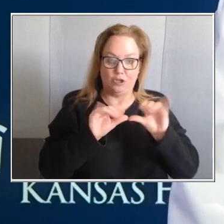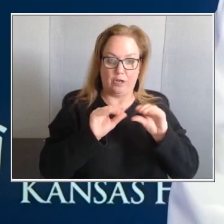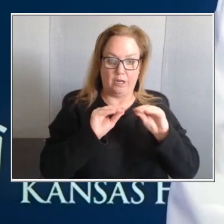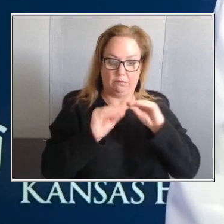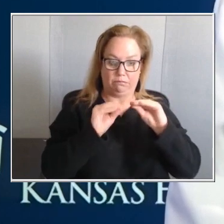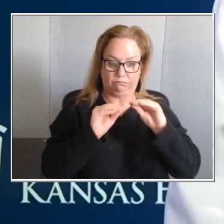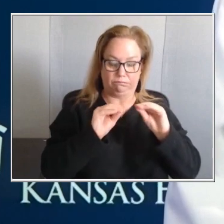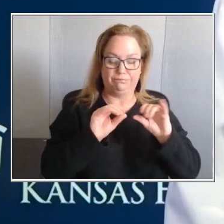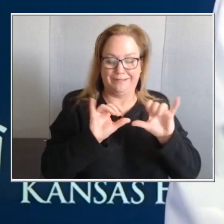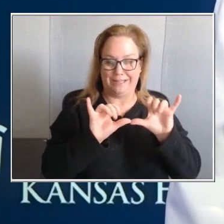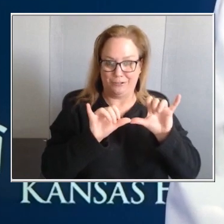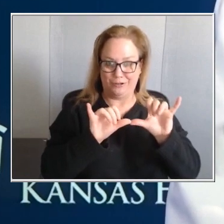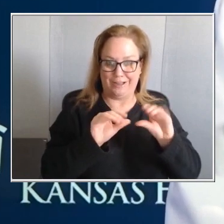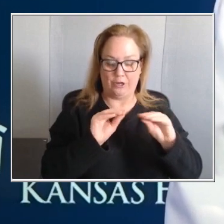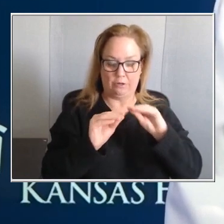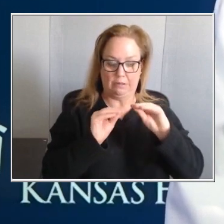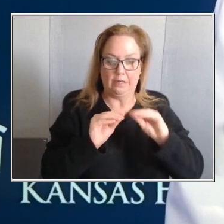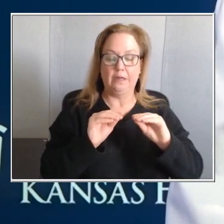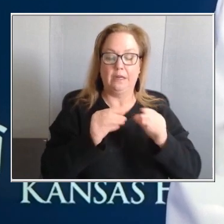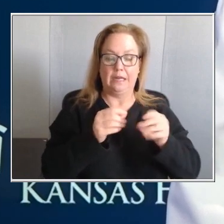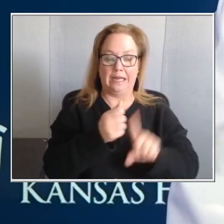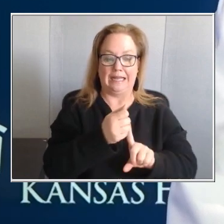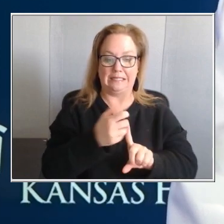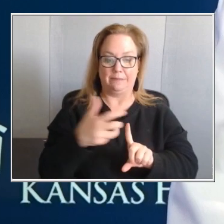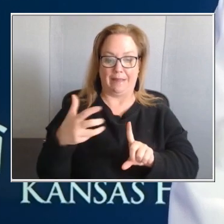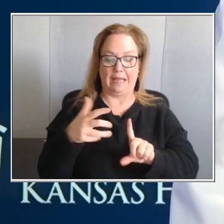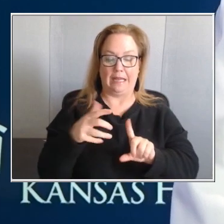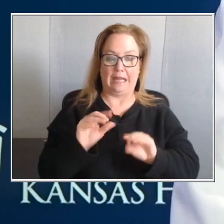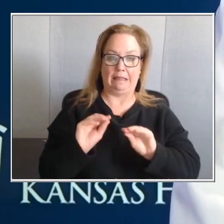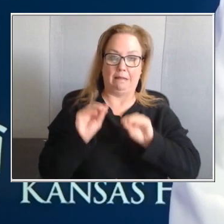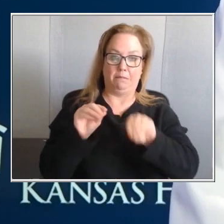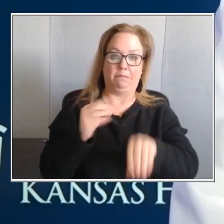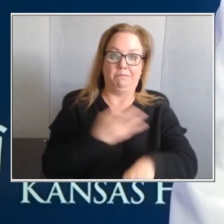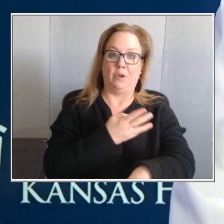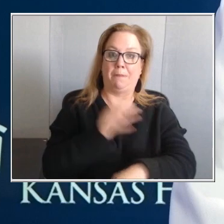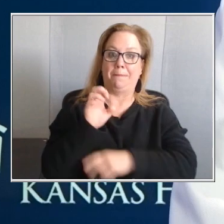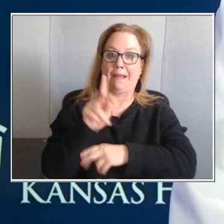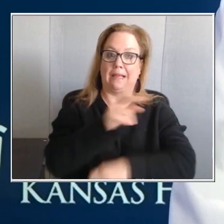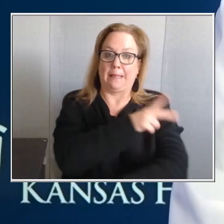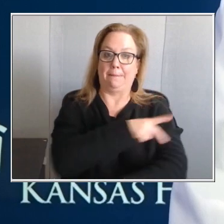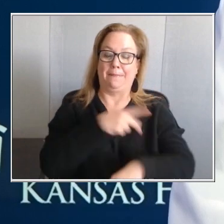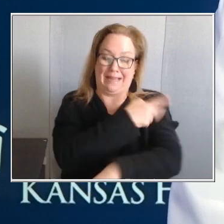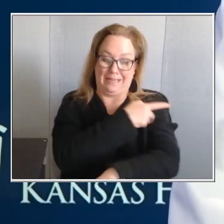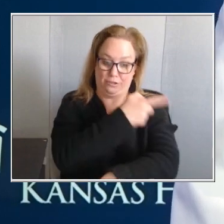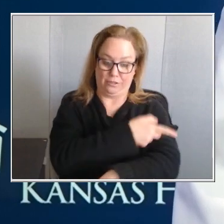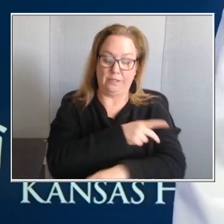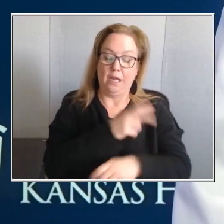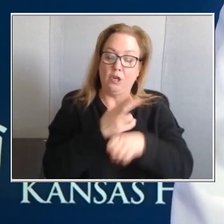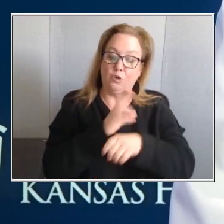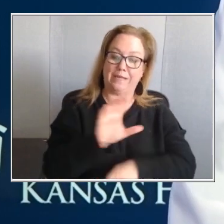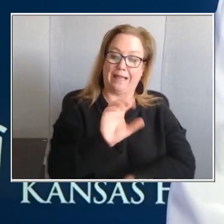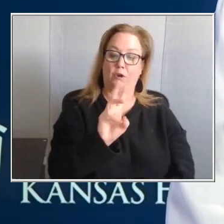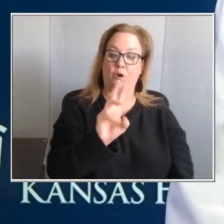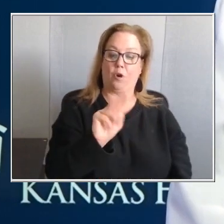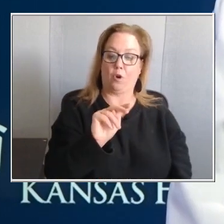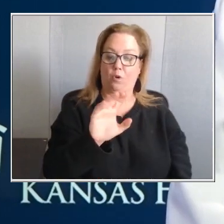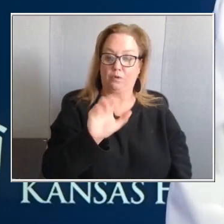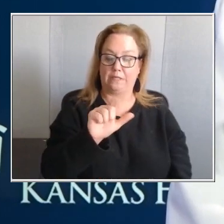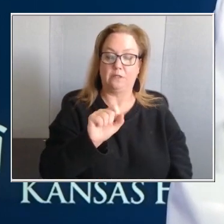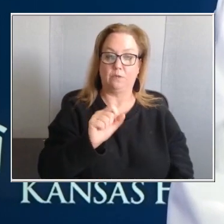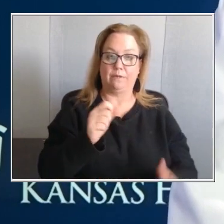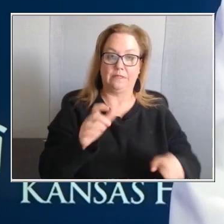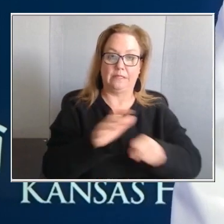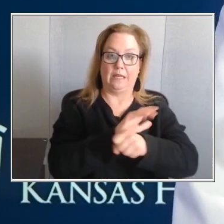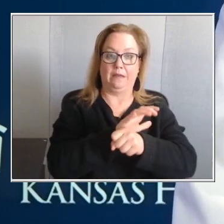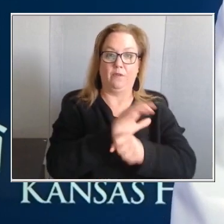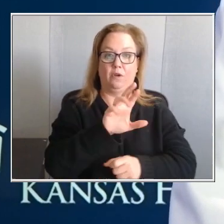as you described, expand them and infuse them back into patients. And using the patient's own cells, we have seen complete remissions in